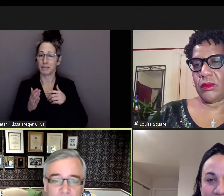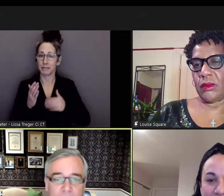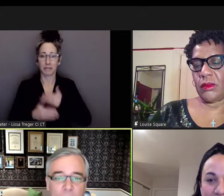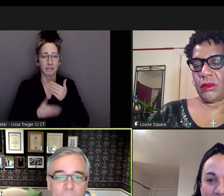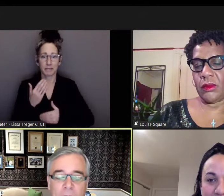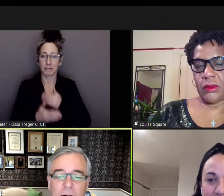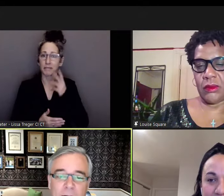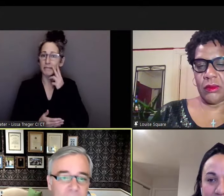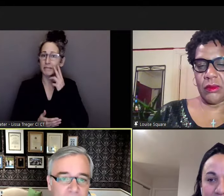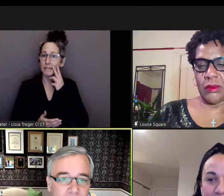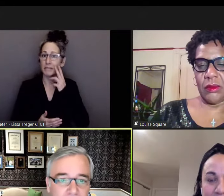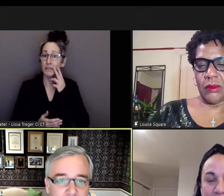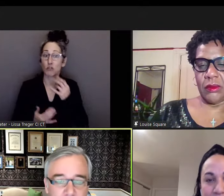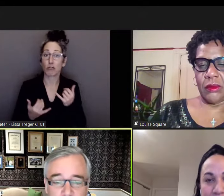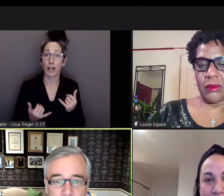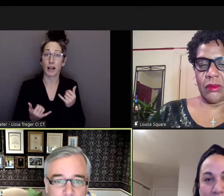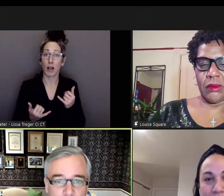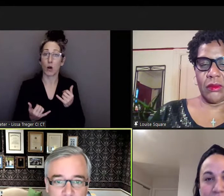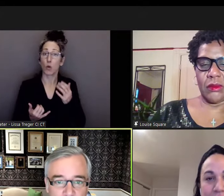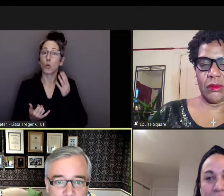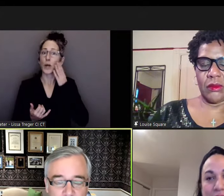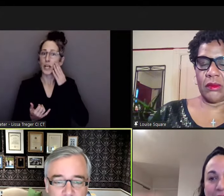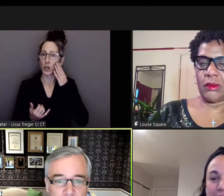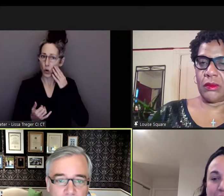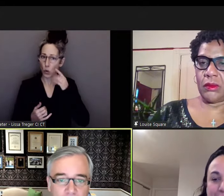We're certainly aware of the variants.